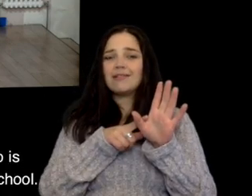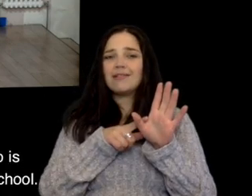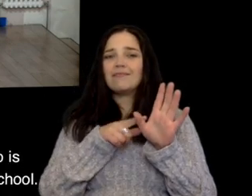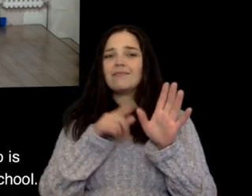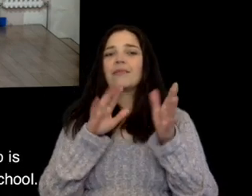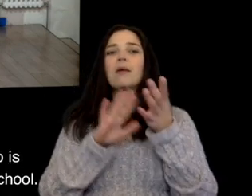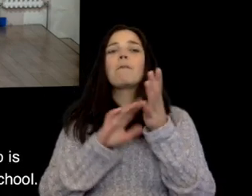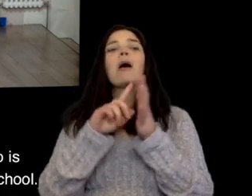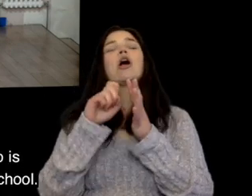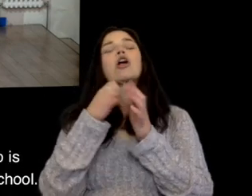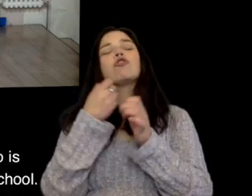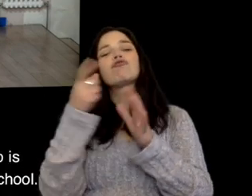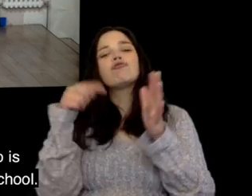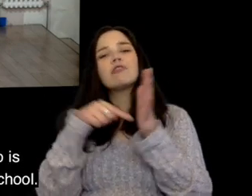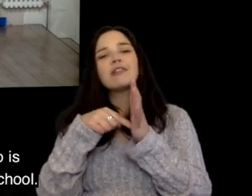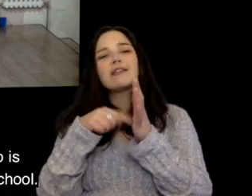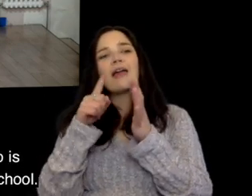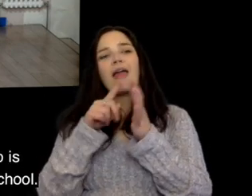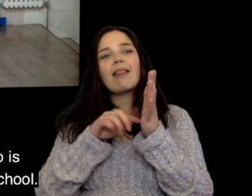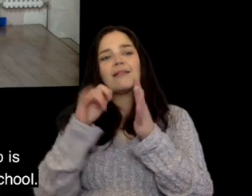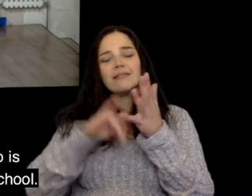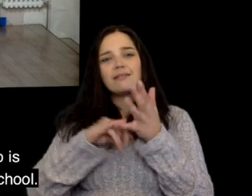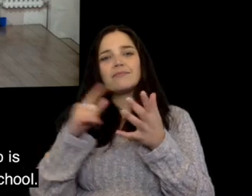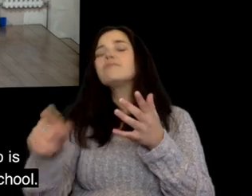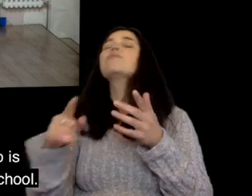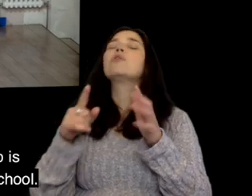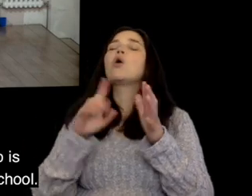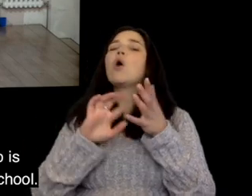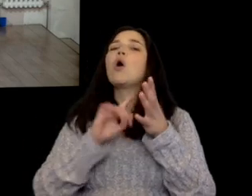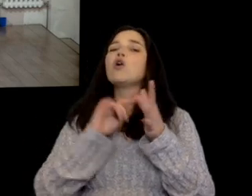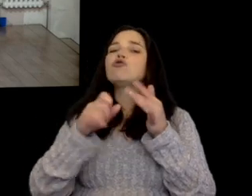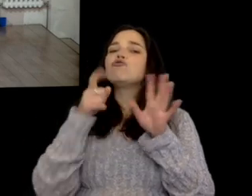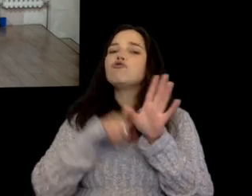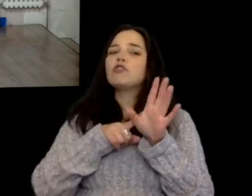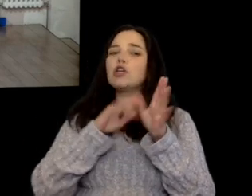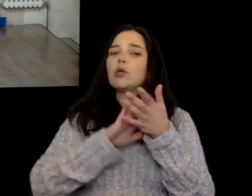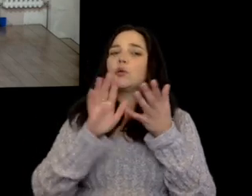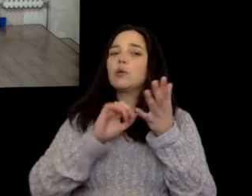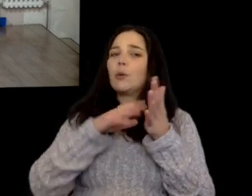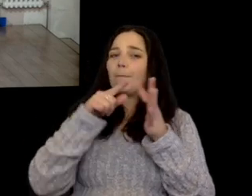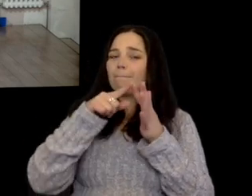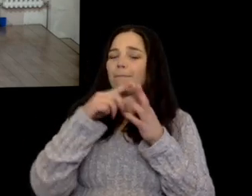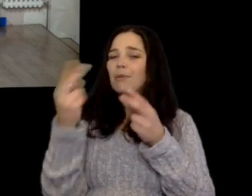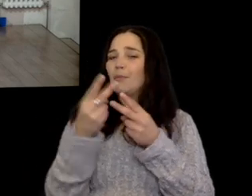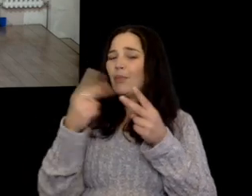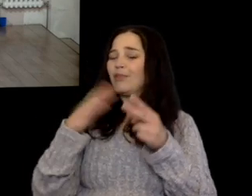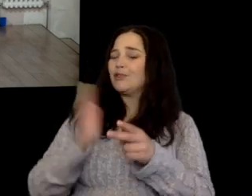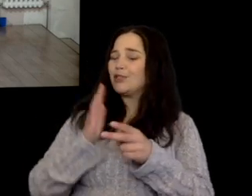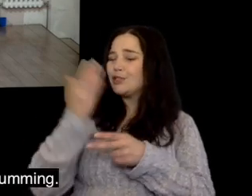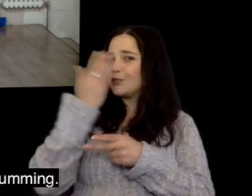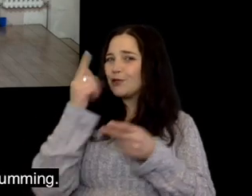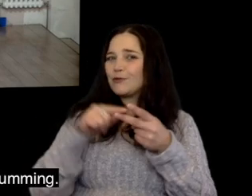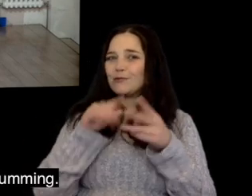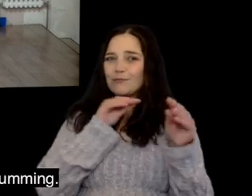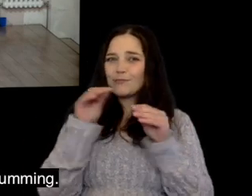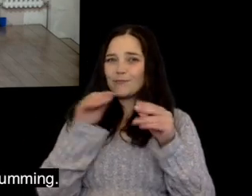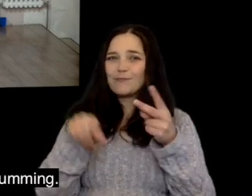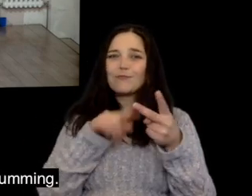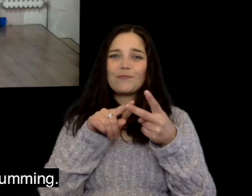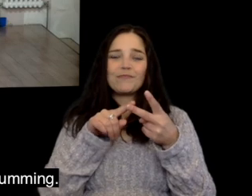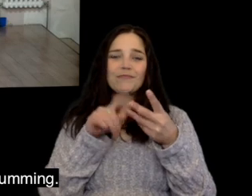is up at the moment, Margaret Ellis, who's in Sunday school, Audrey Hume, who's also teaching in Sunday school.